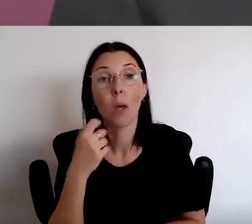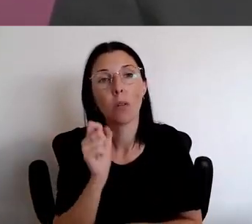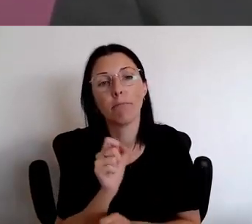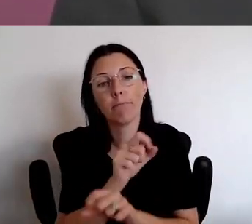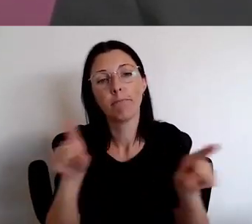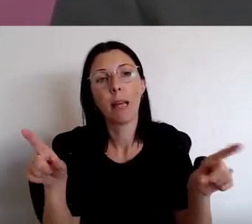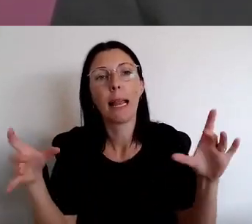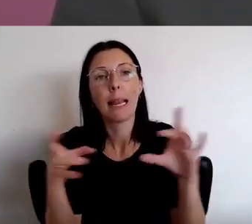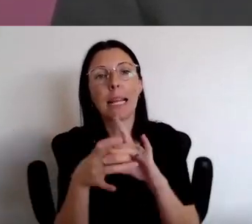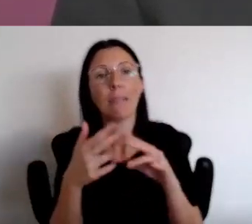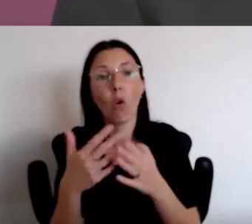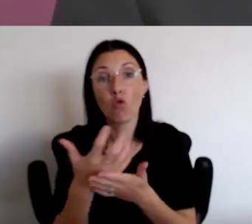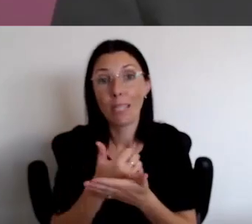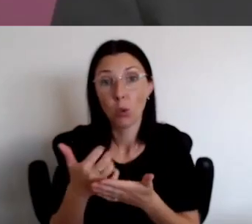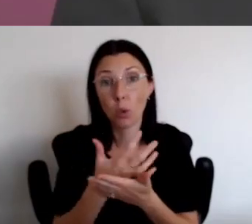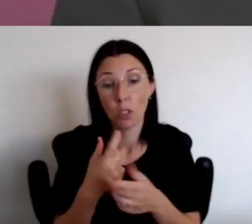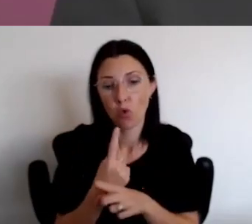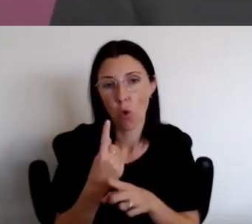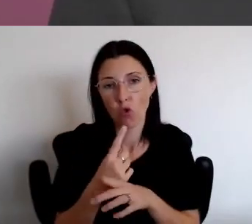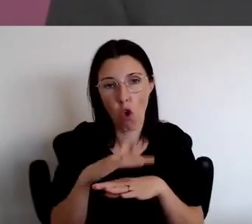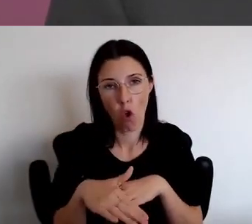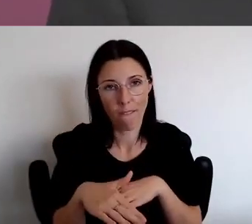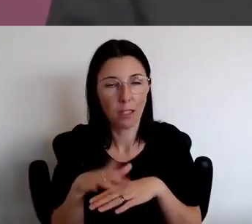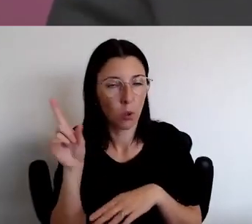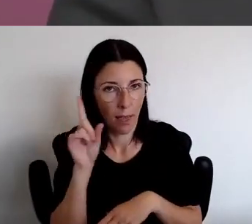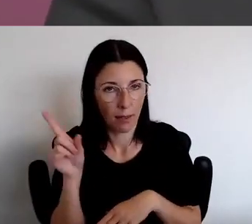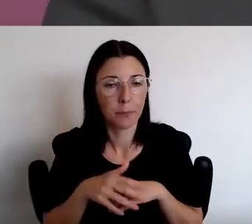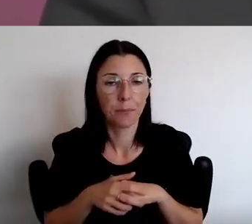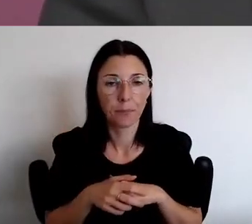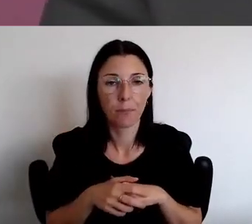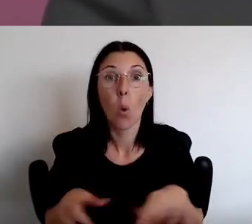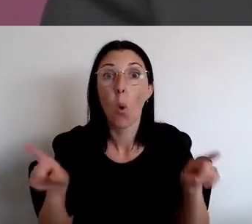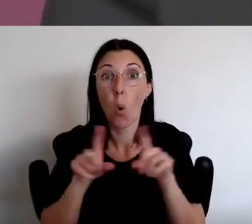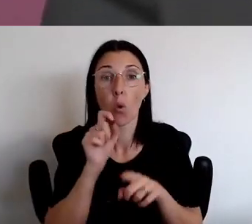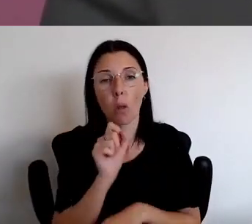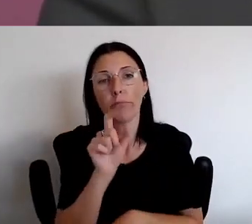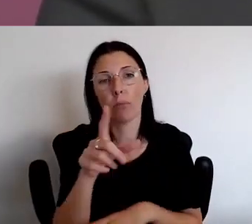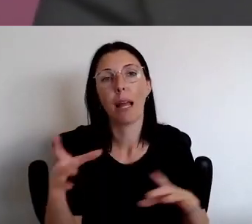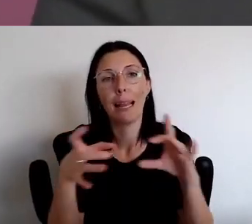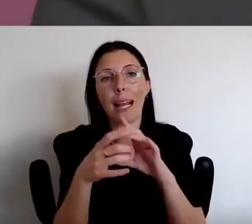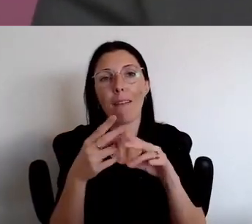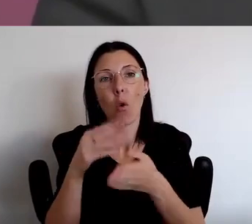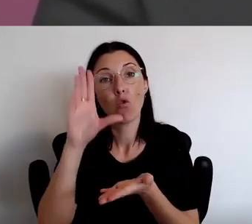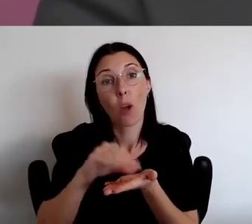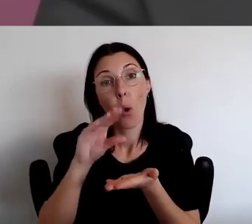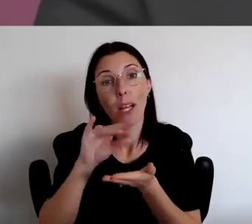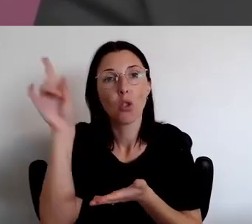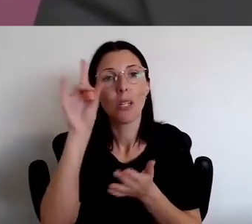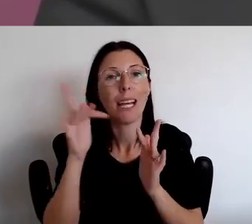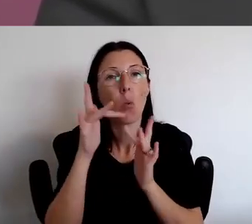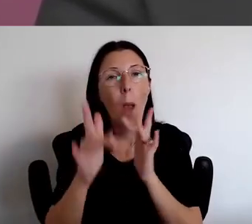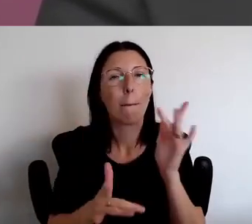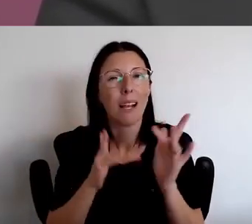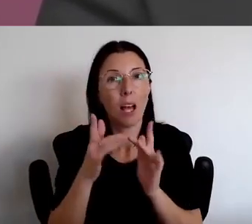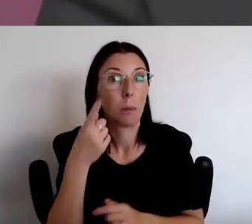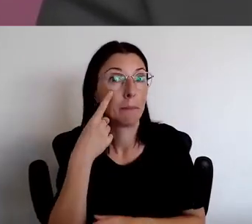the resources mentioned during today's session, as well as a link to the recording of today's webinar, so keep an eye out for that in your inbox.